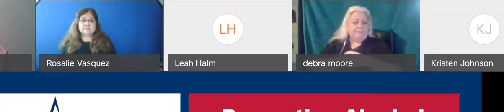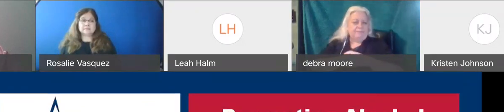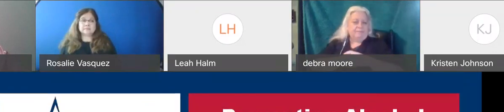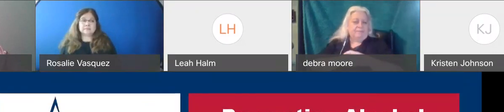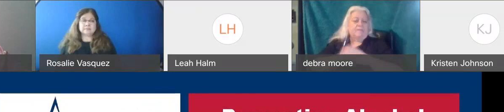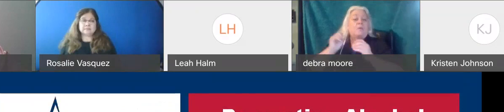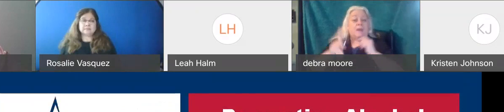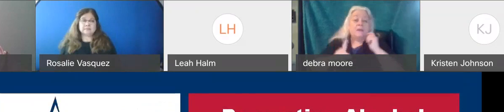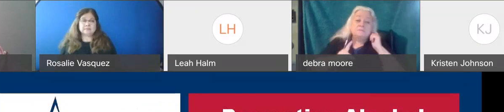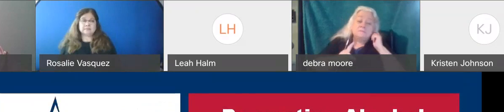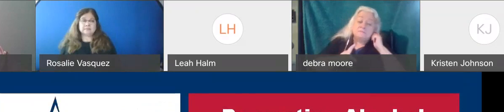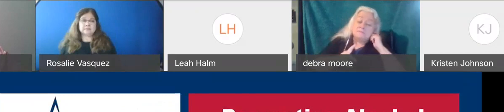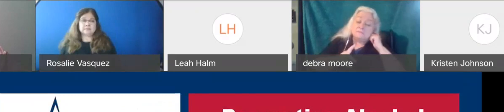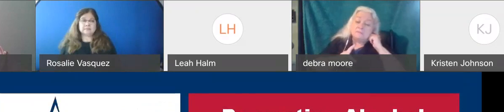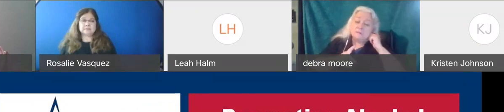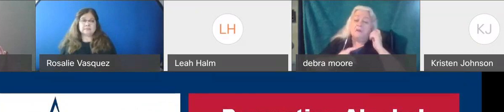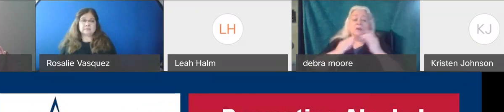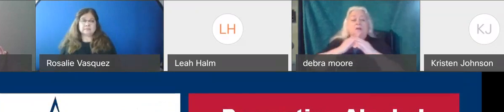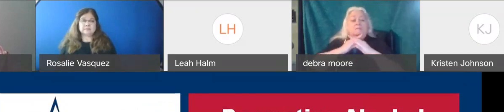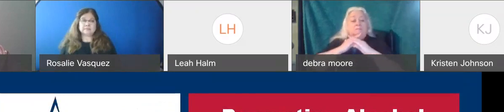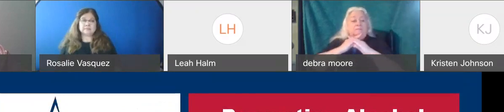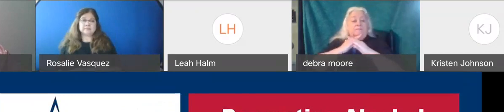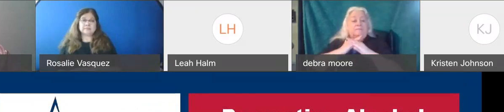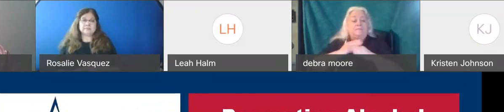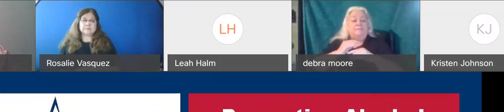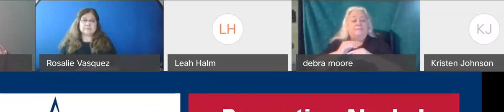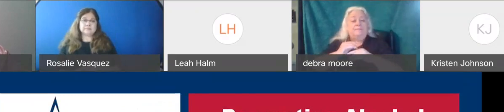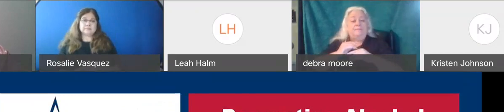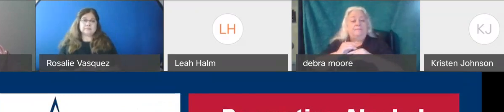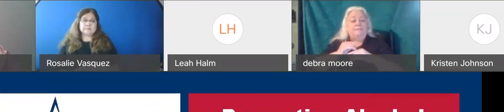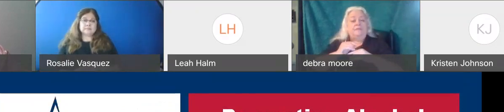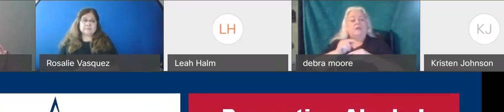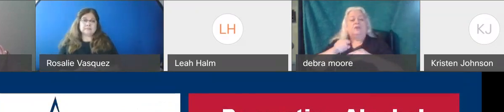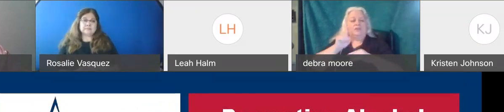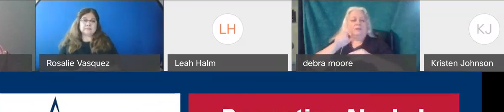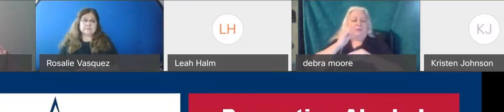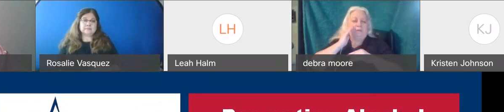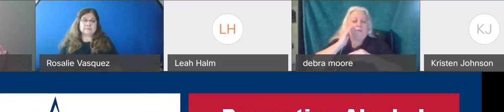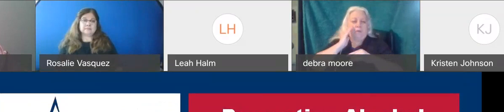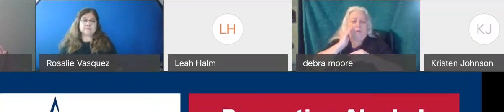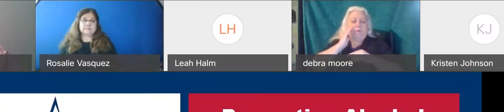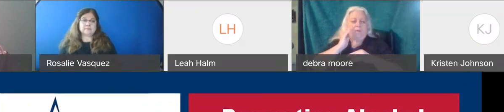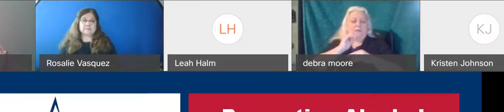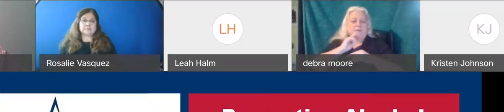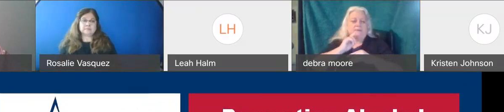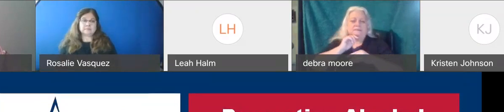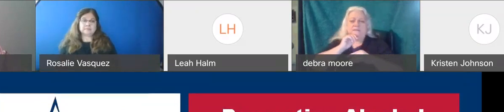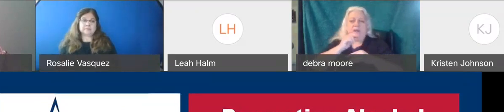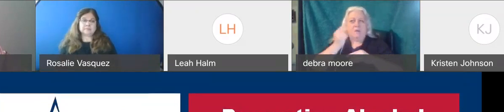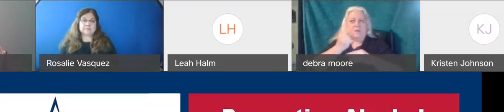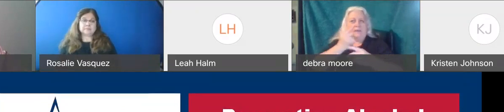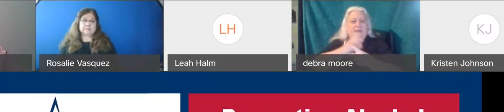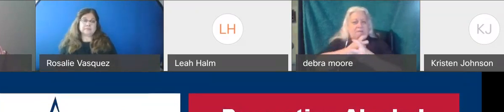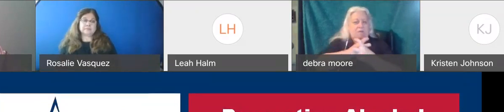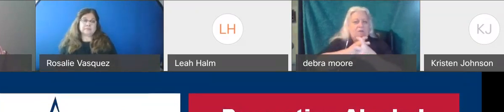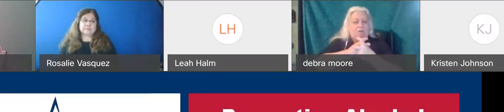Okay, so preventing alcohol overdose or poisoning. Obviously, one of the big things is not consuming alcohol. That's the